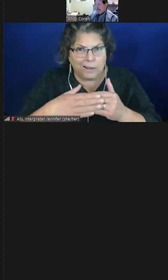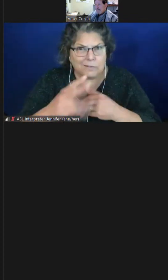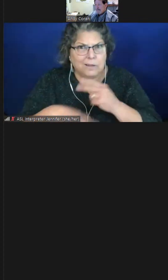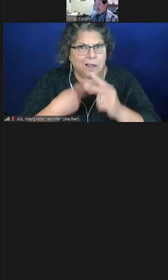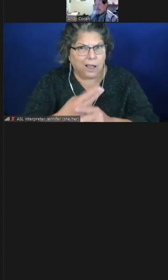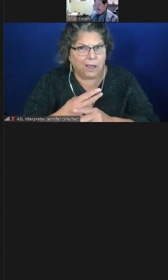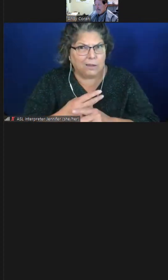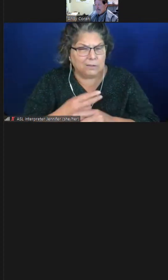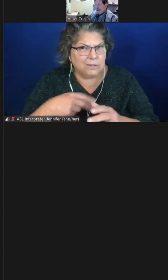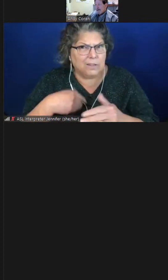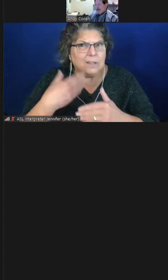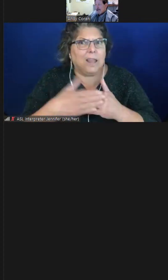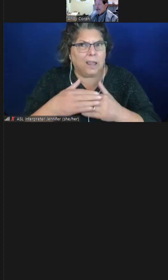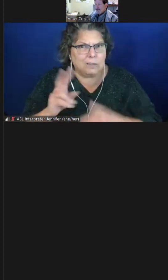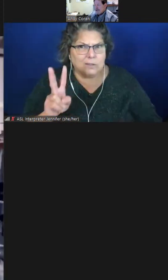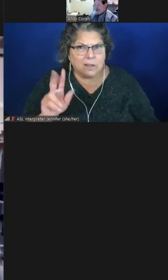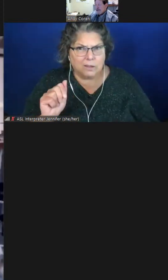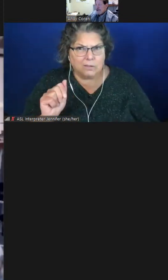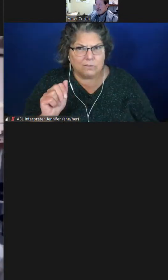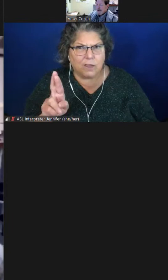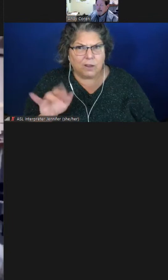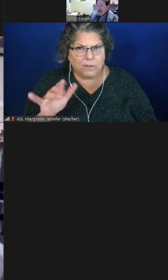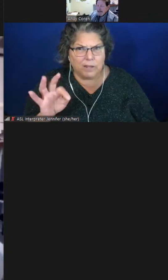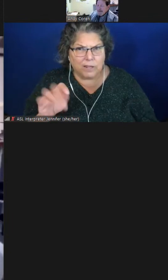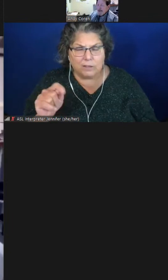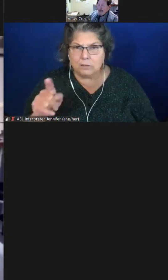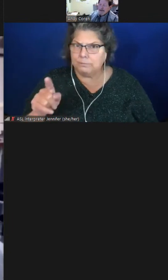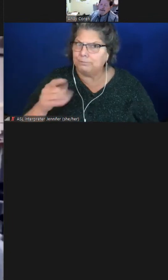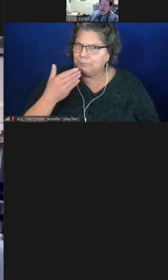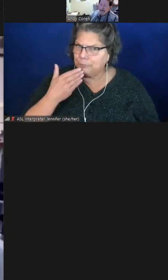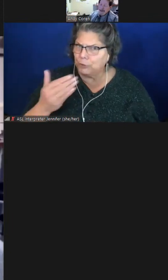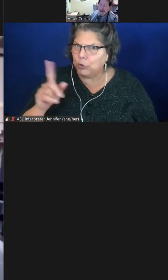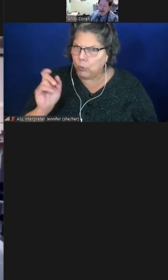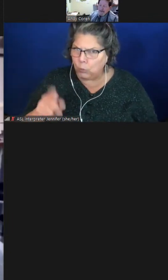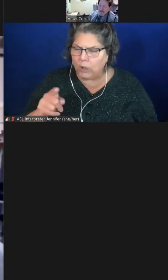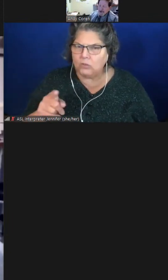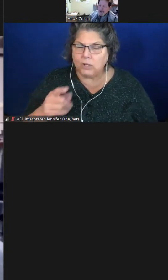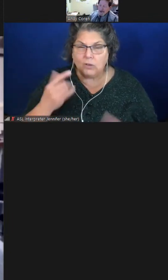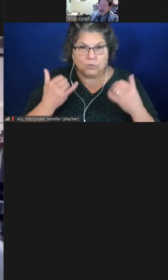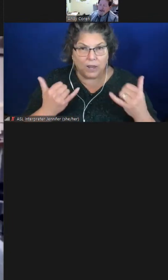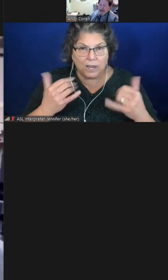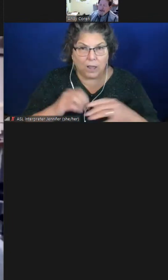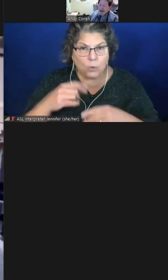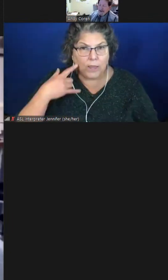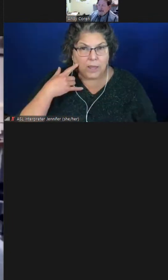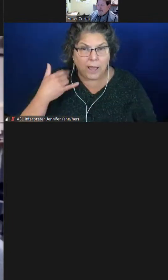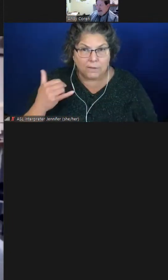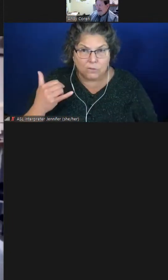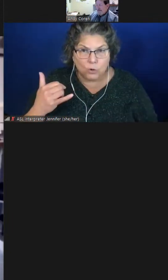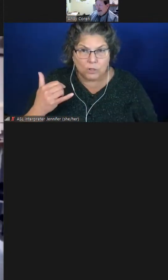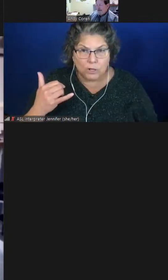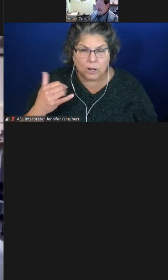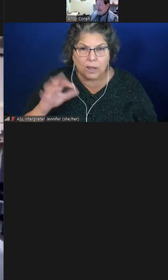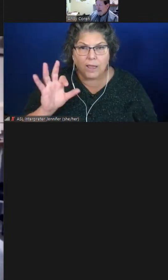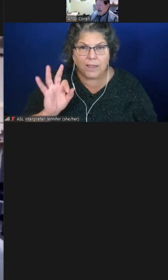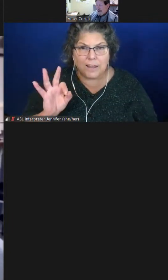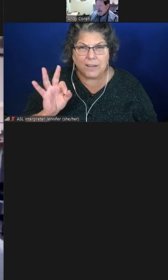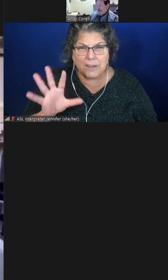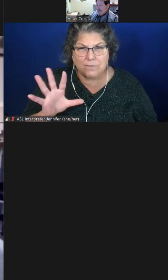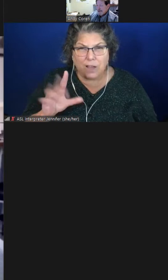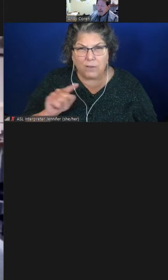our way? It's a good question. So at this point in California, 95